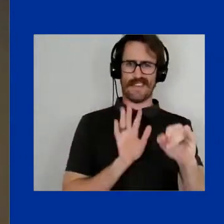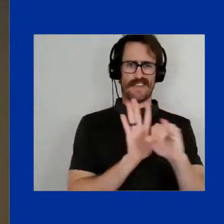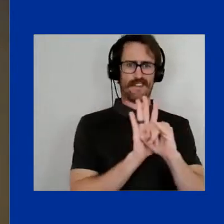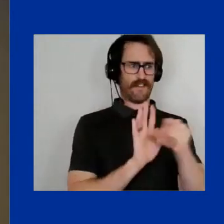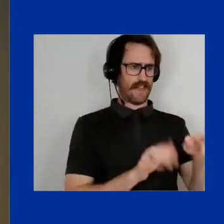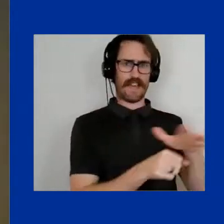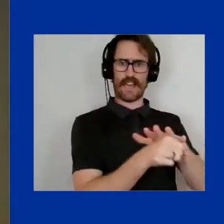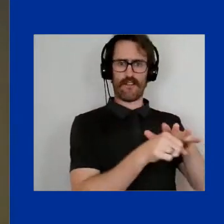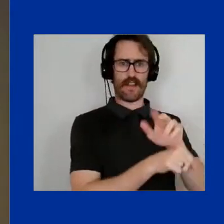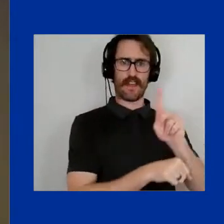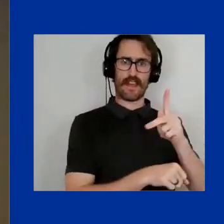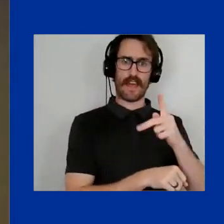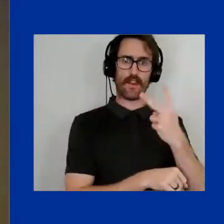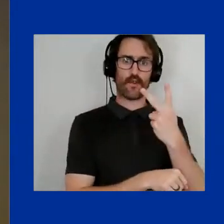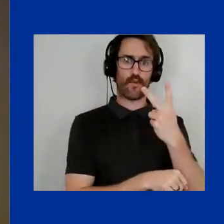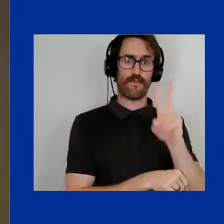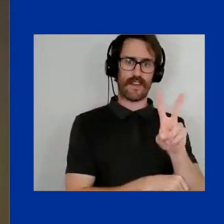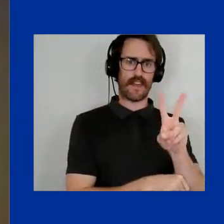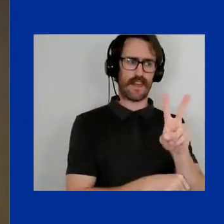area,